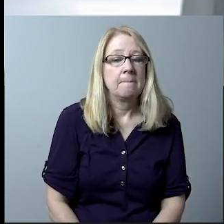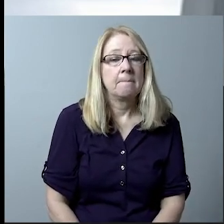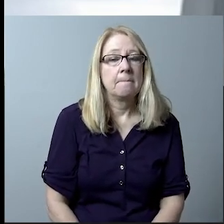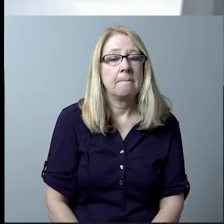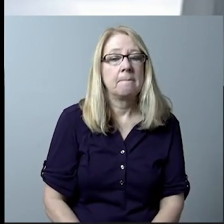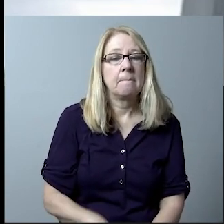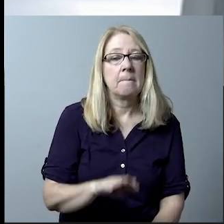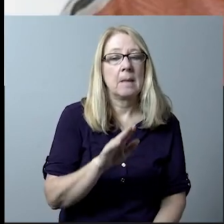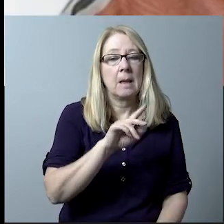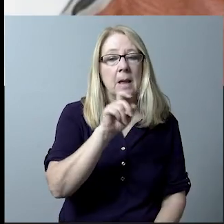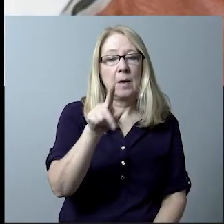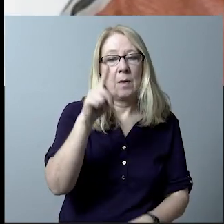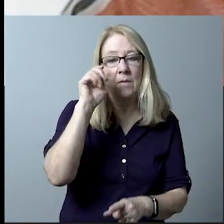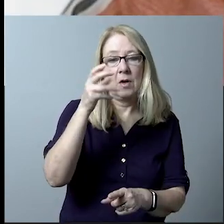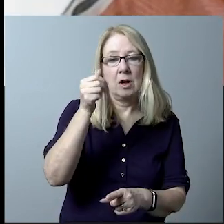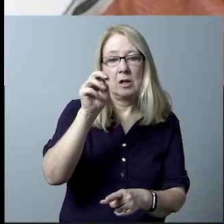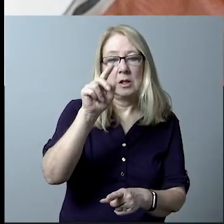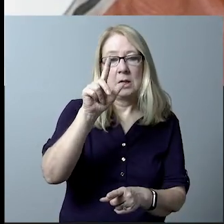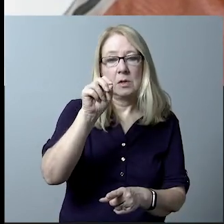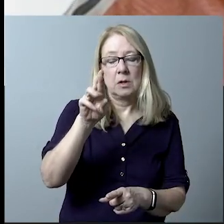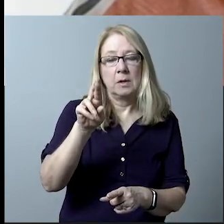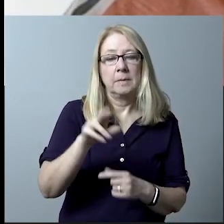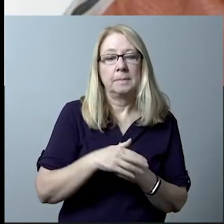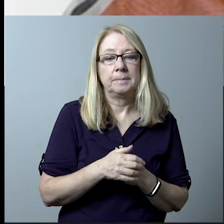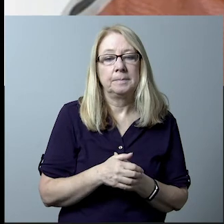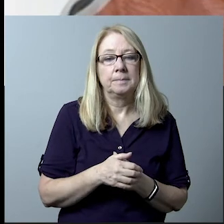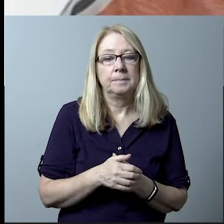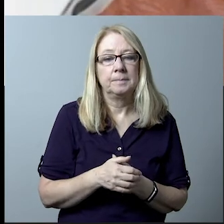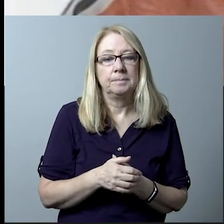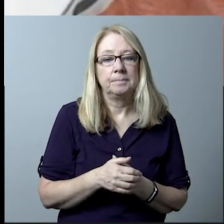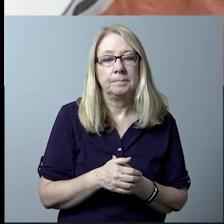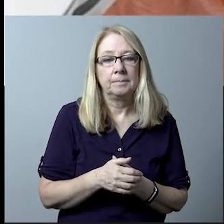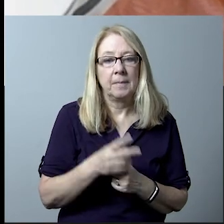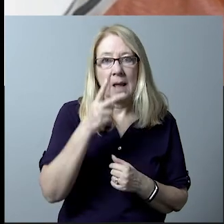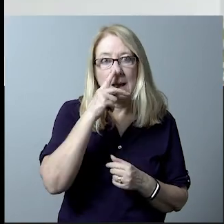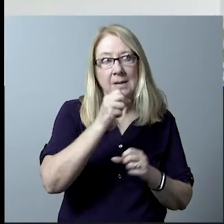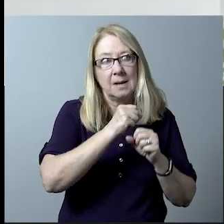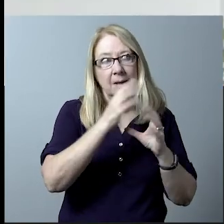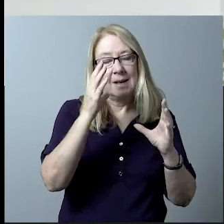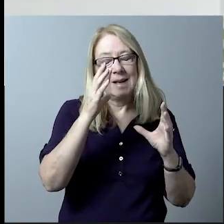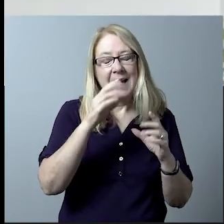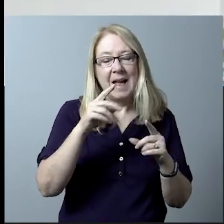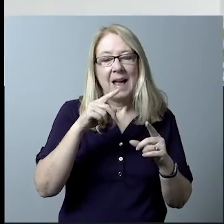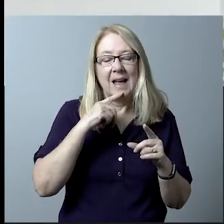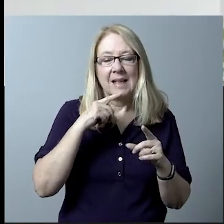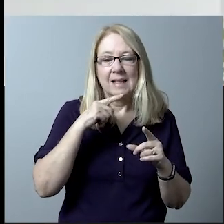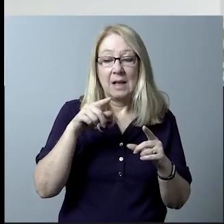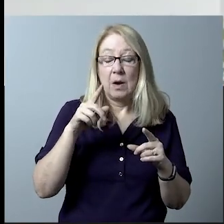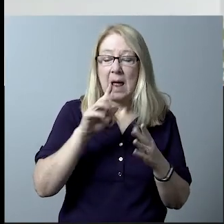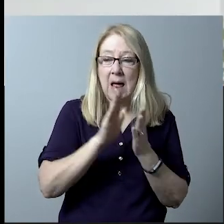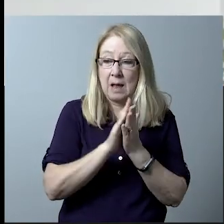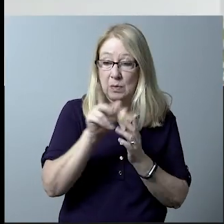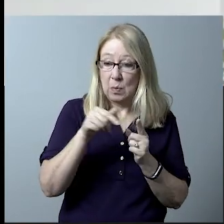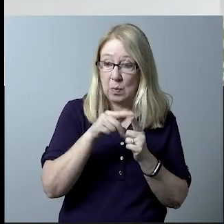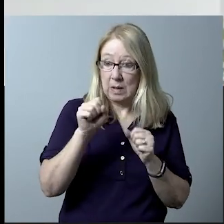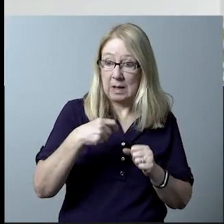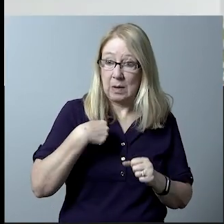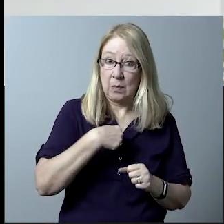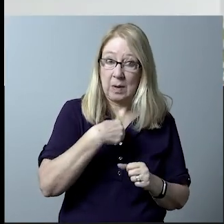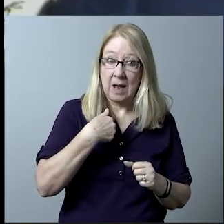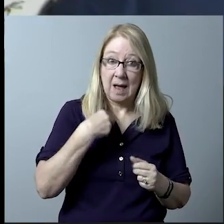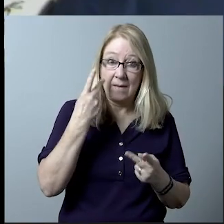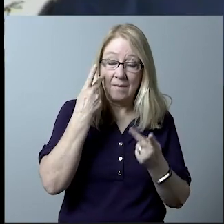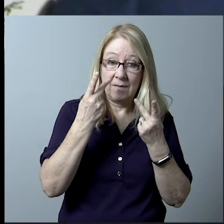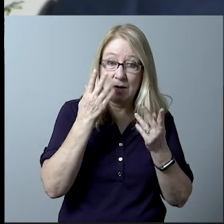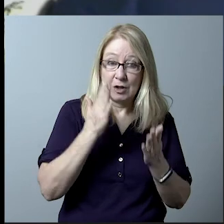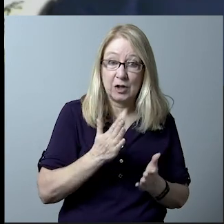All right. The next question is for the Chancellor. So I see a bigger picture for the question here. They're asking,